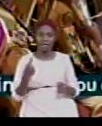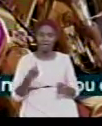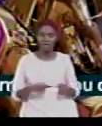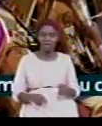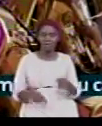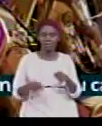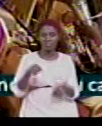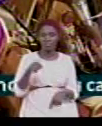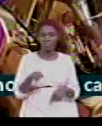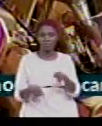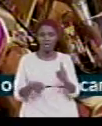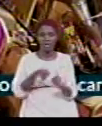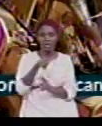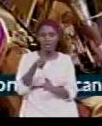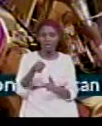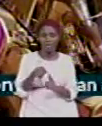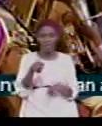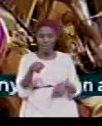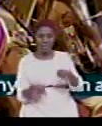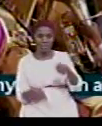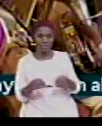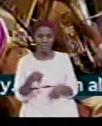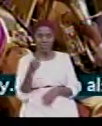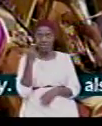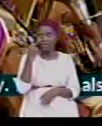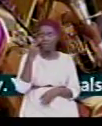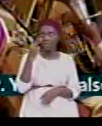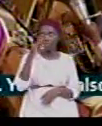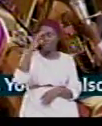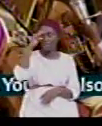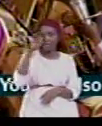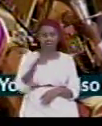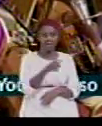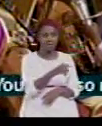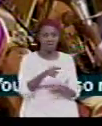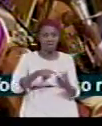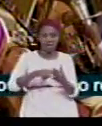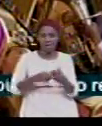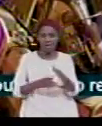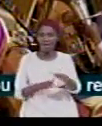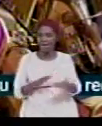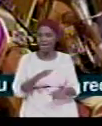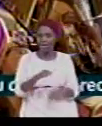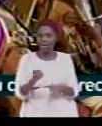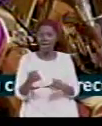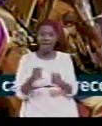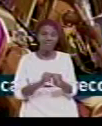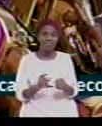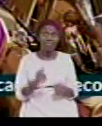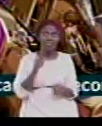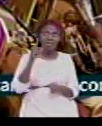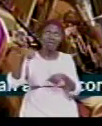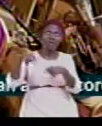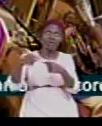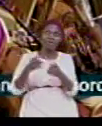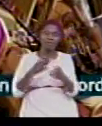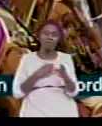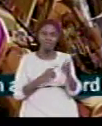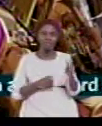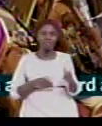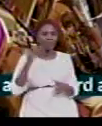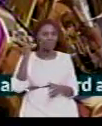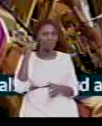When the cripples saw him, they started walking. Everywhere he went, amen.